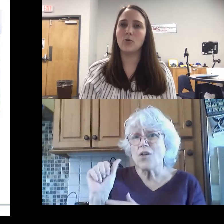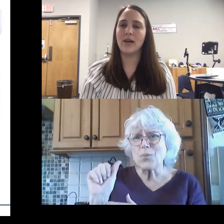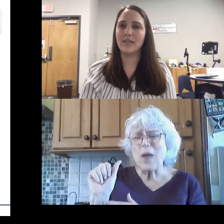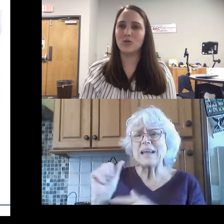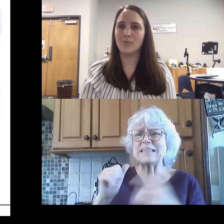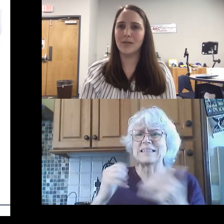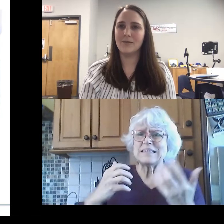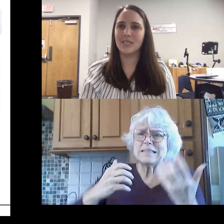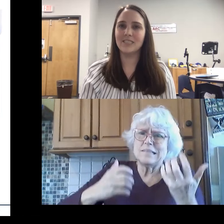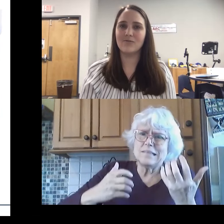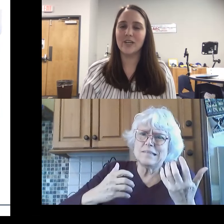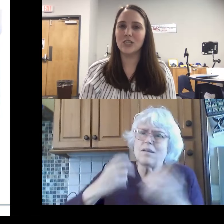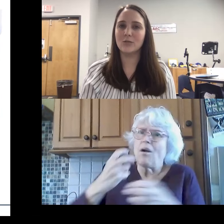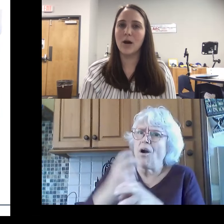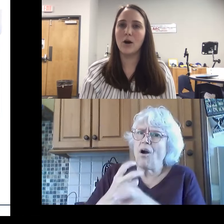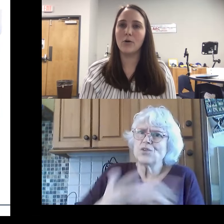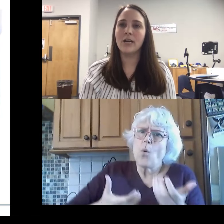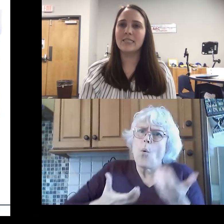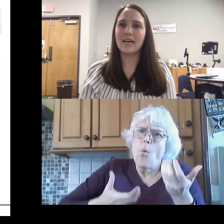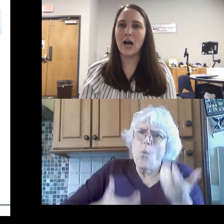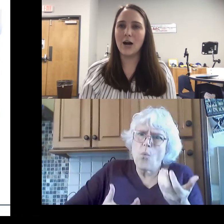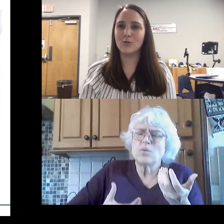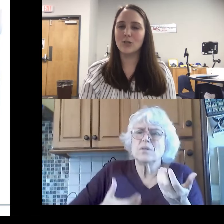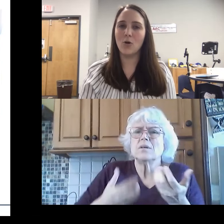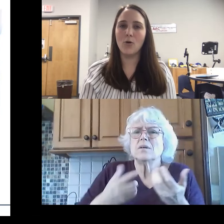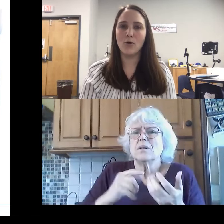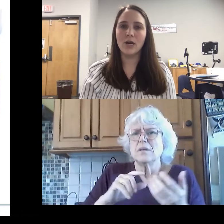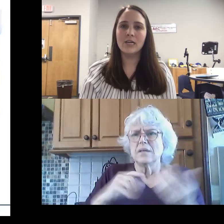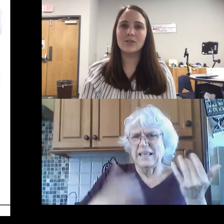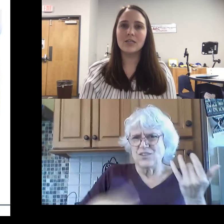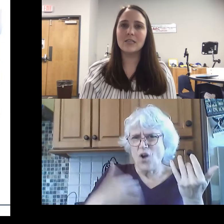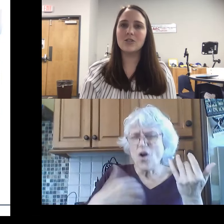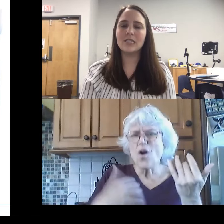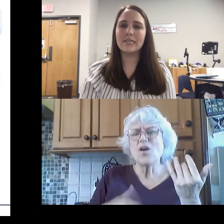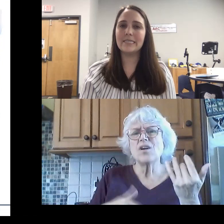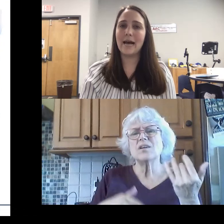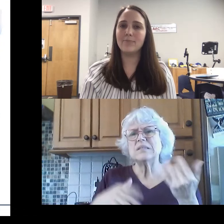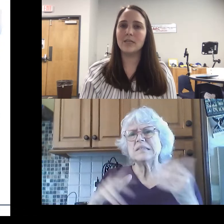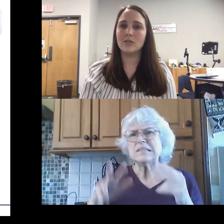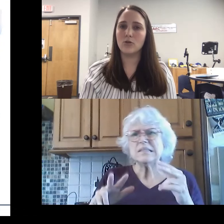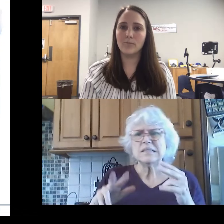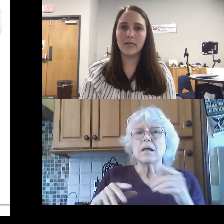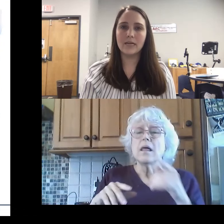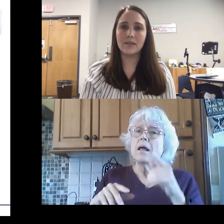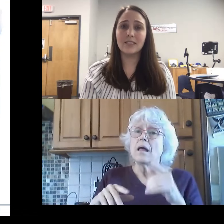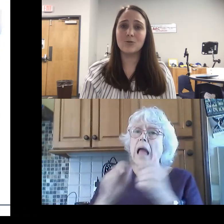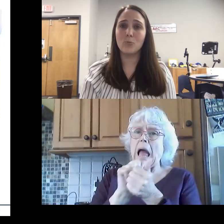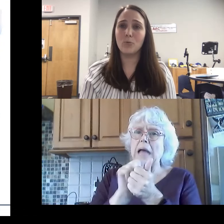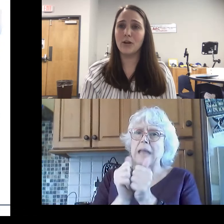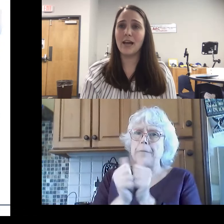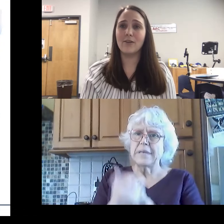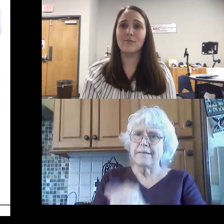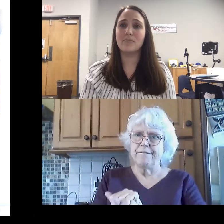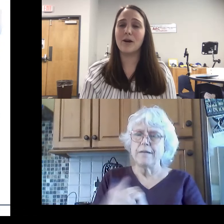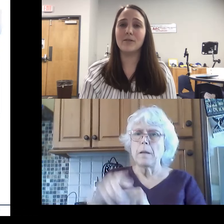trying to hold that guitar pick because it's very small. It's kind of awkward to hold. So this is just an adapted guitar pick. This is